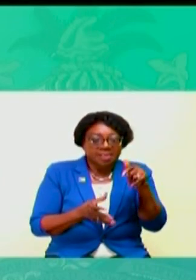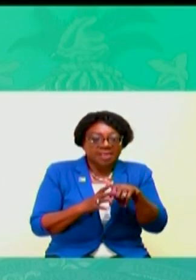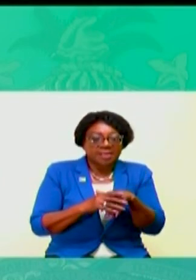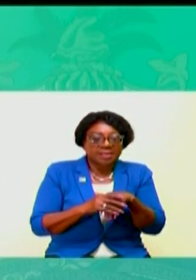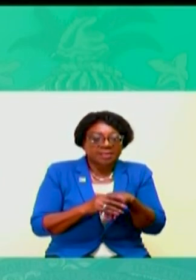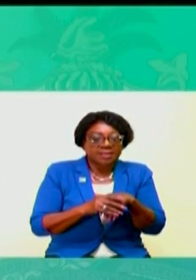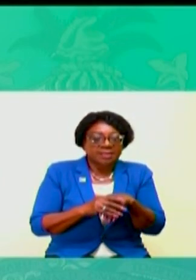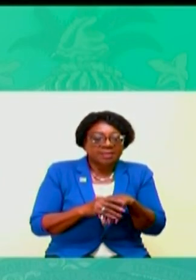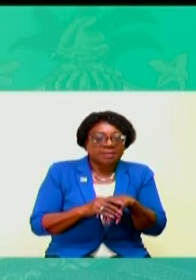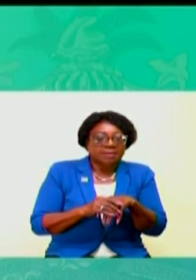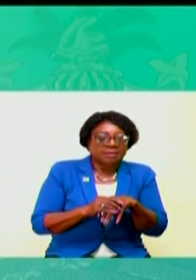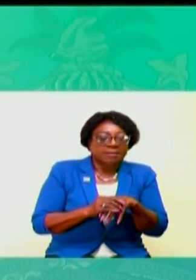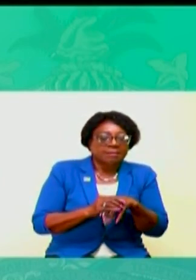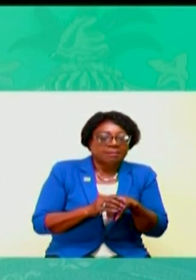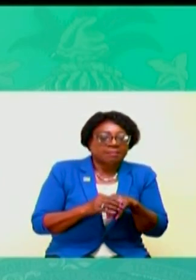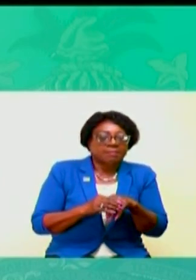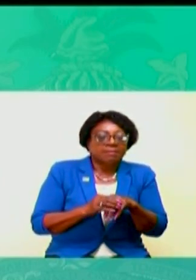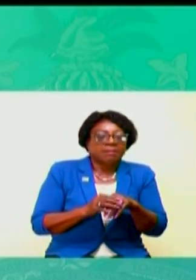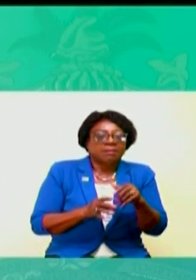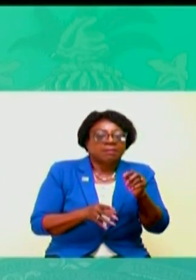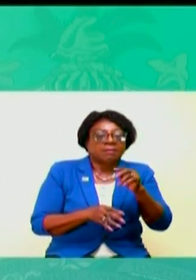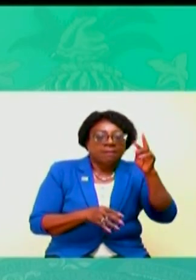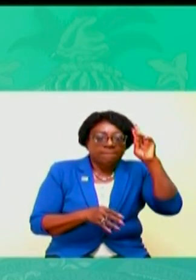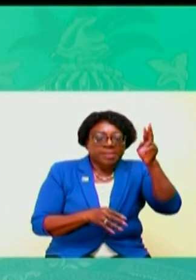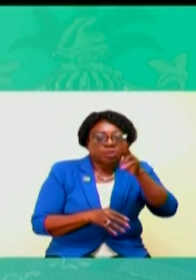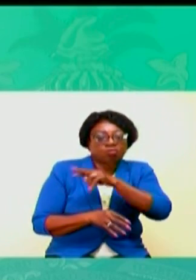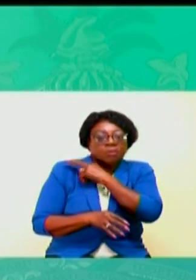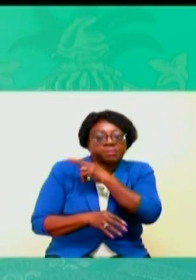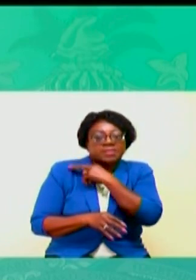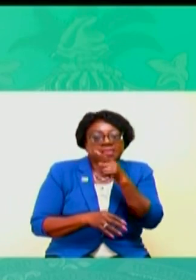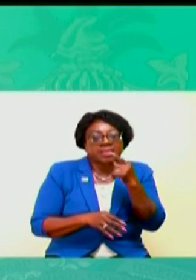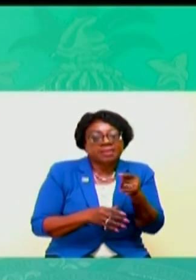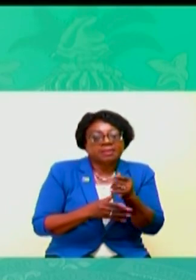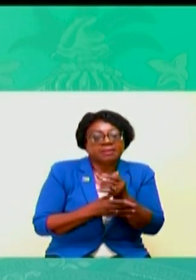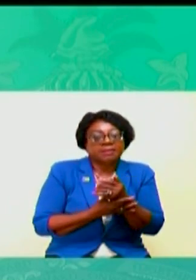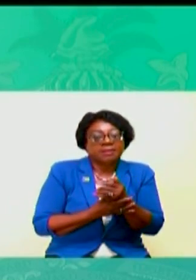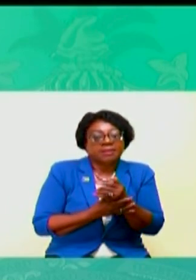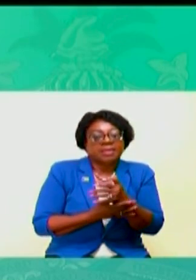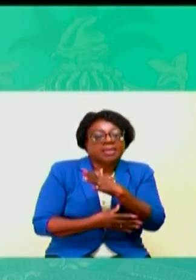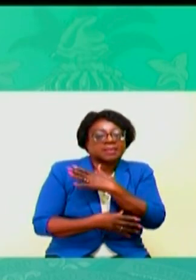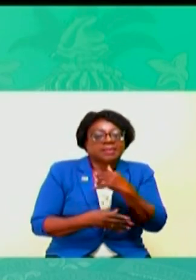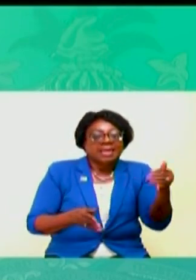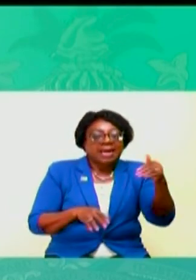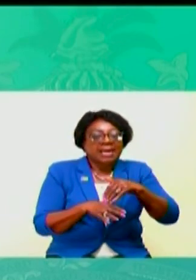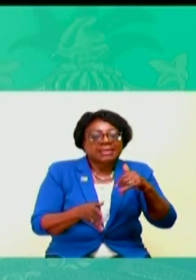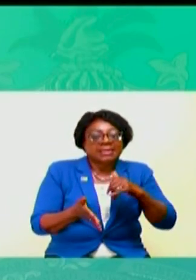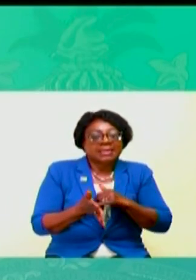He would say, Mr. Roberts say, "Mind keep, they at it again.